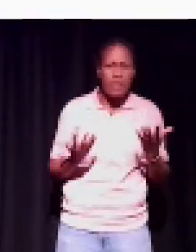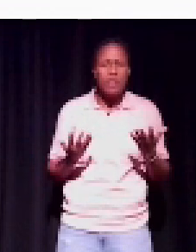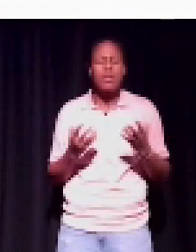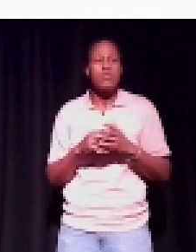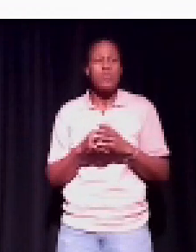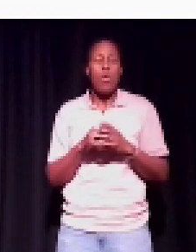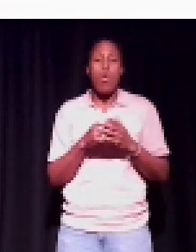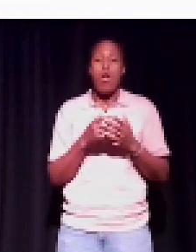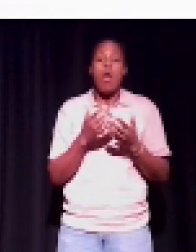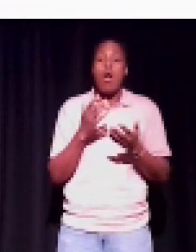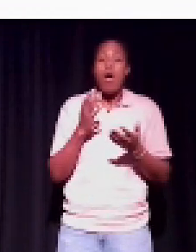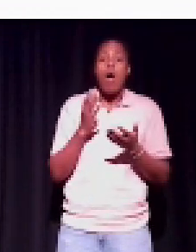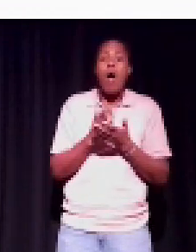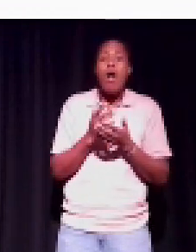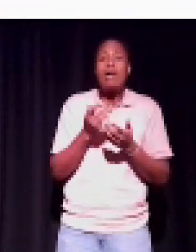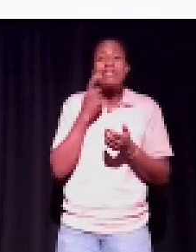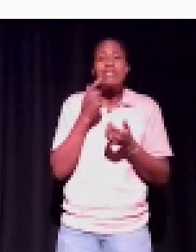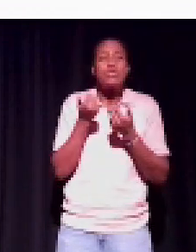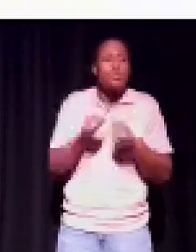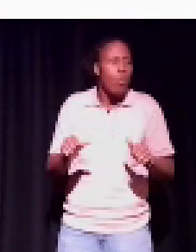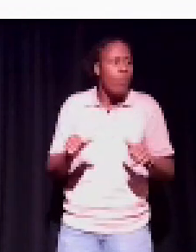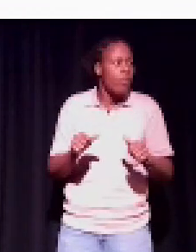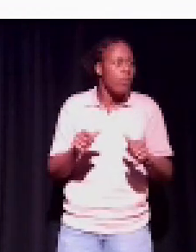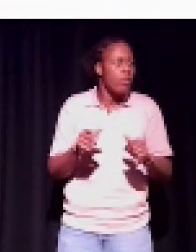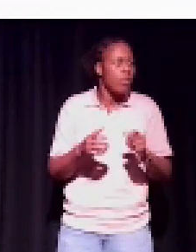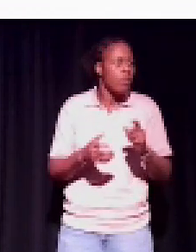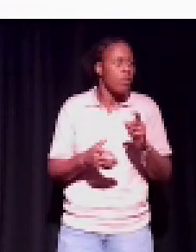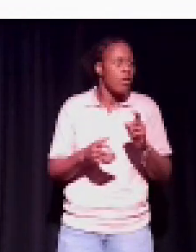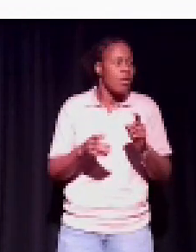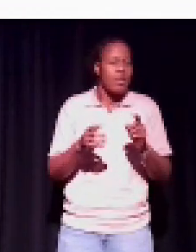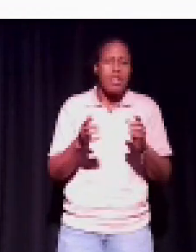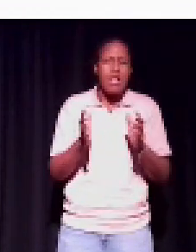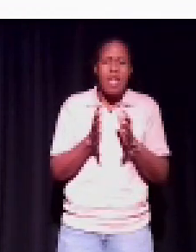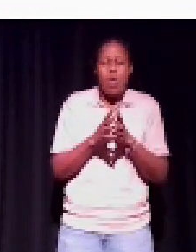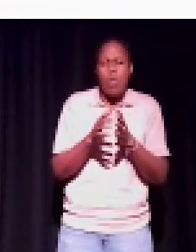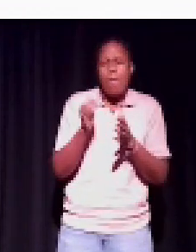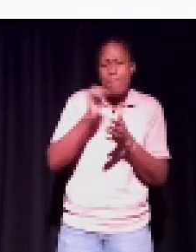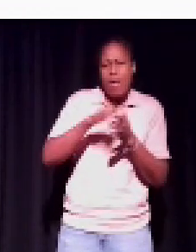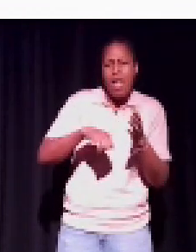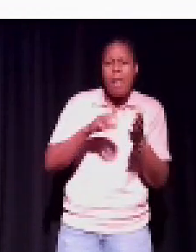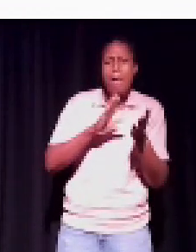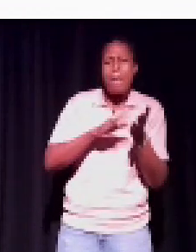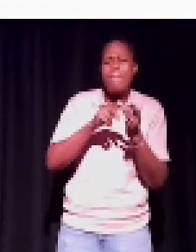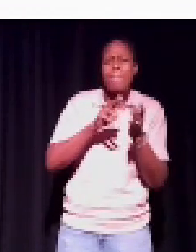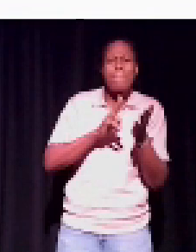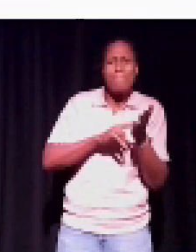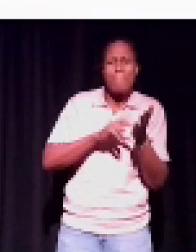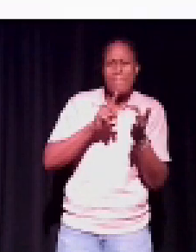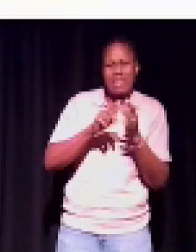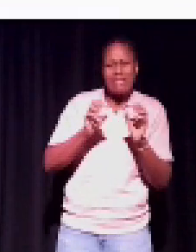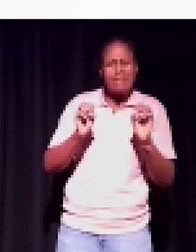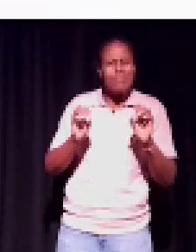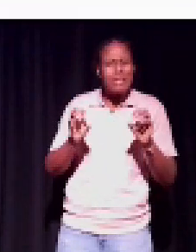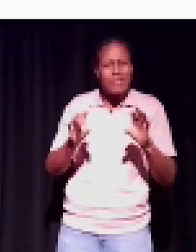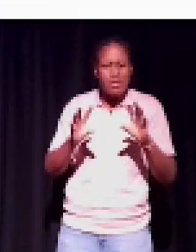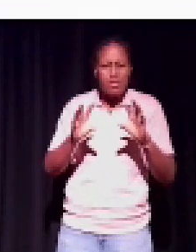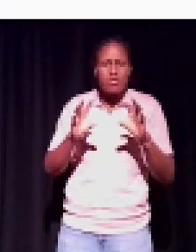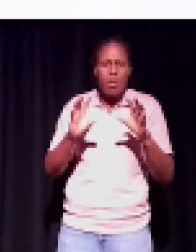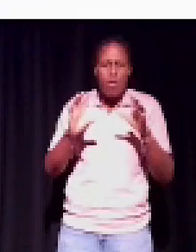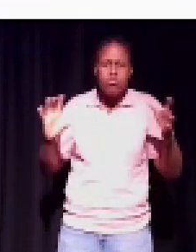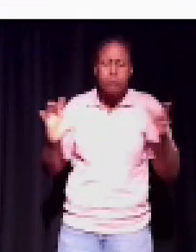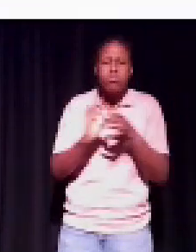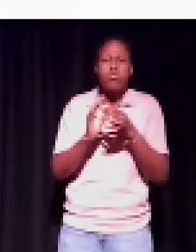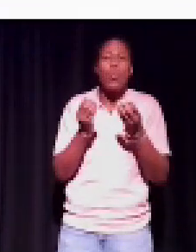was easily solved, it turns out, by just buying mini rigs, some little powerful speakers that you could put with the instrument. You could feel